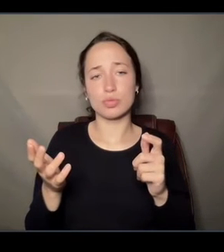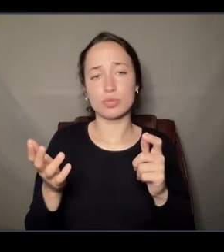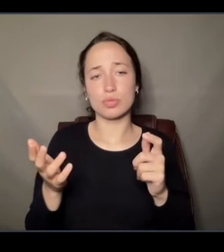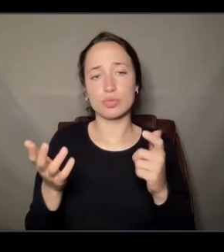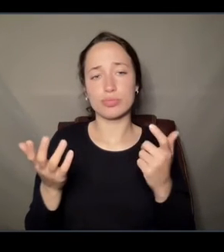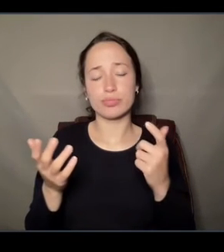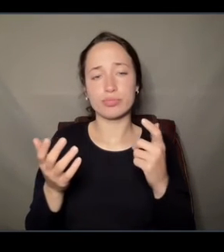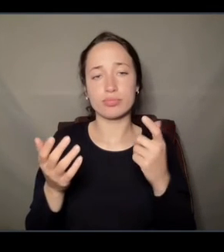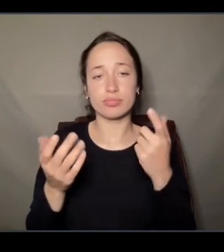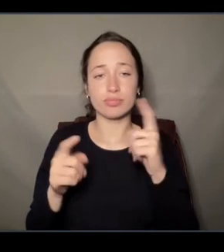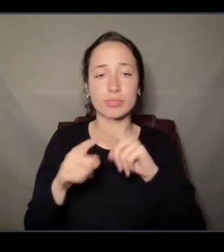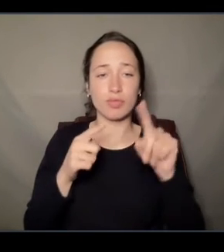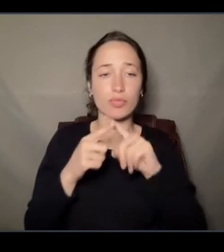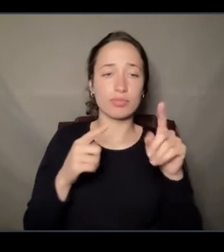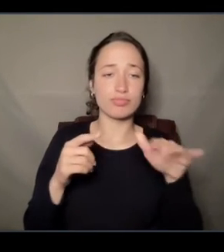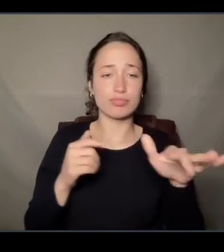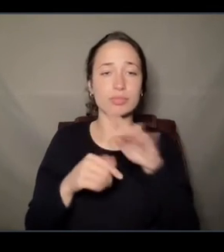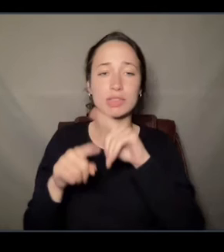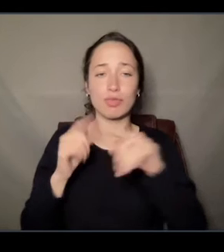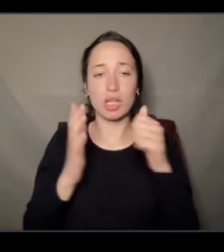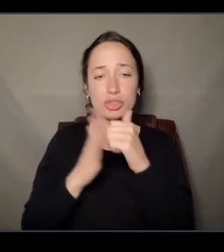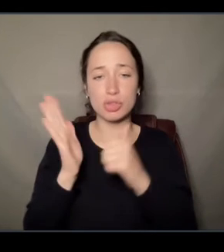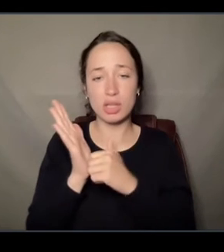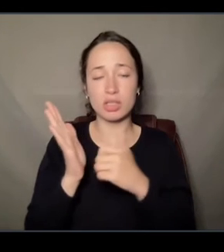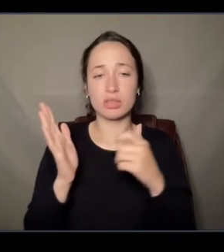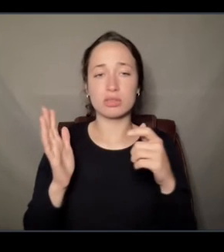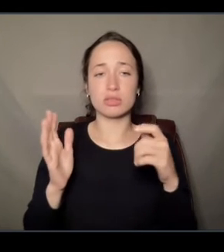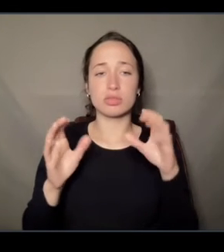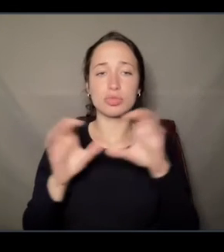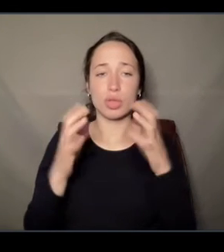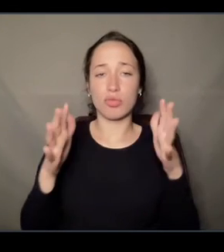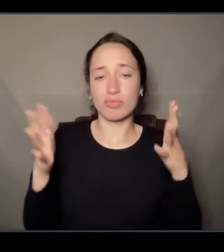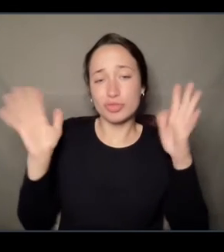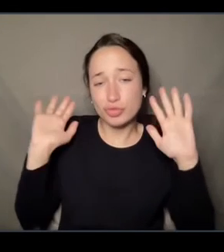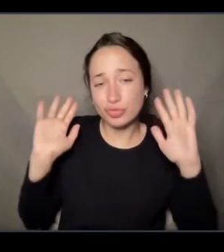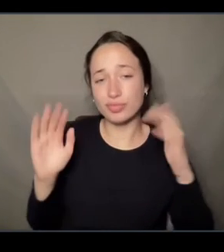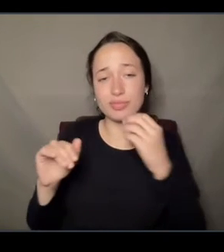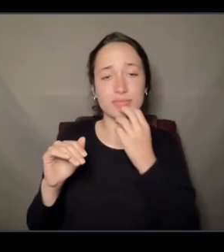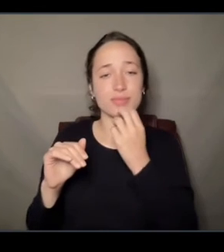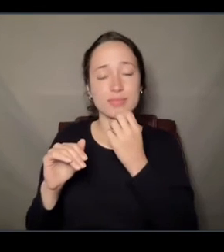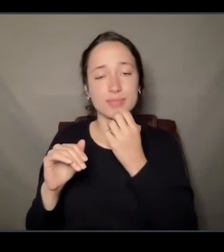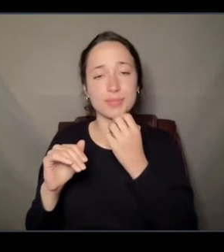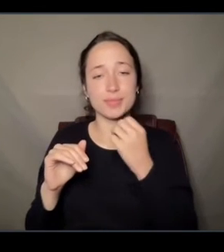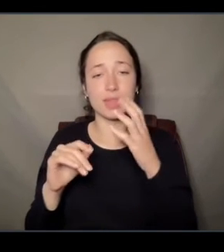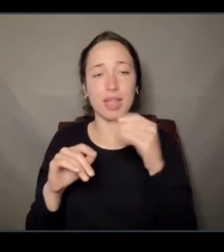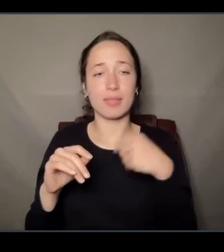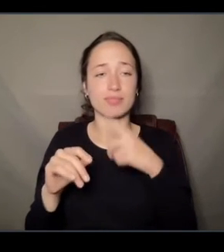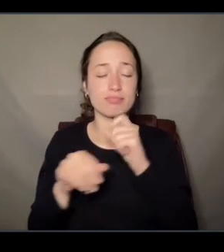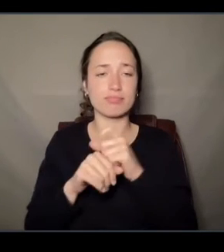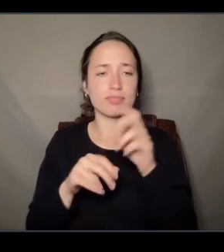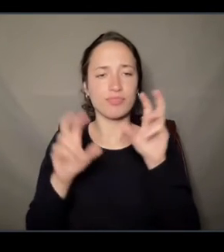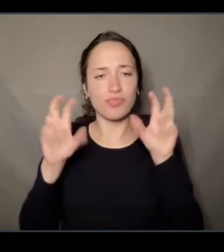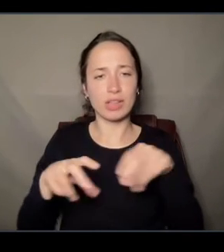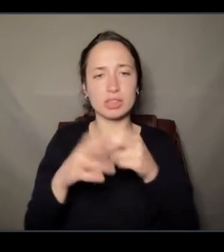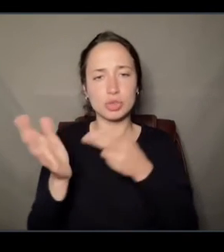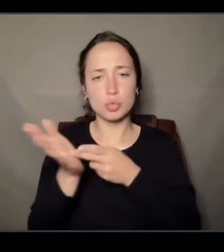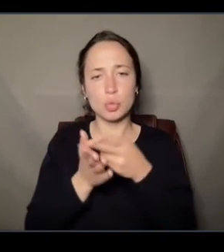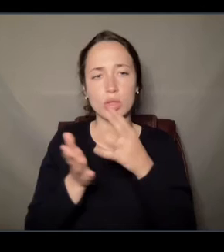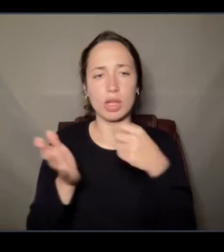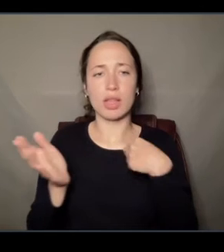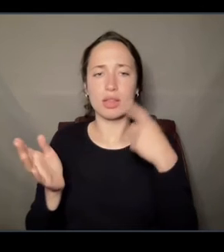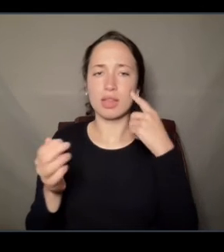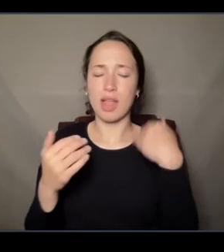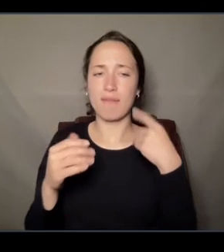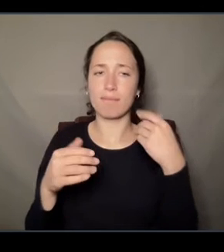folks folks on all different, who have all kinds of agendas, do it already. Like, I'm very invested in the truth, and I think